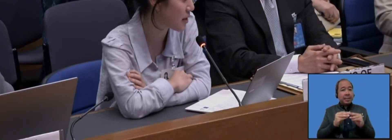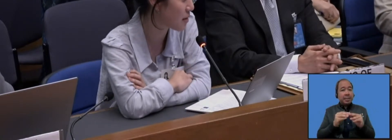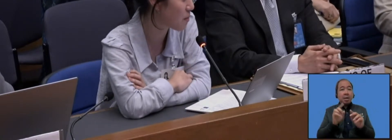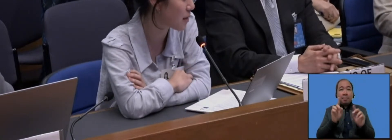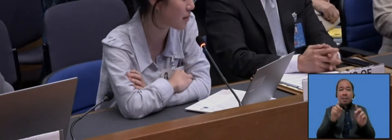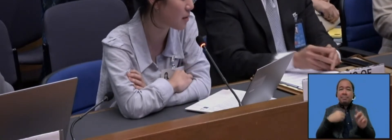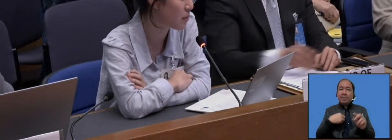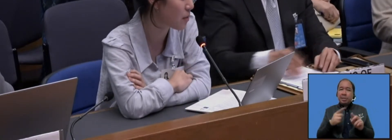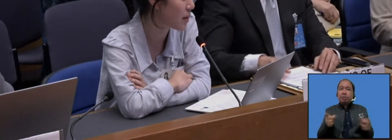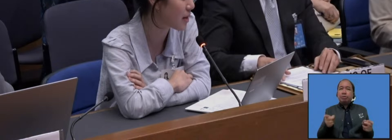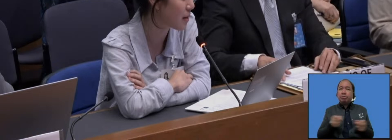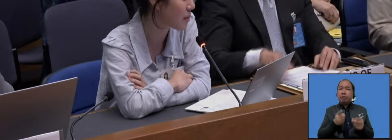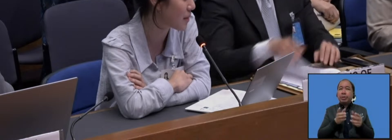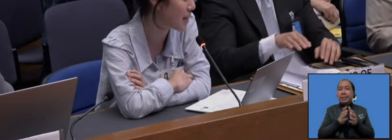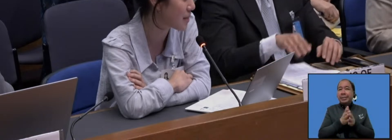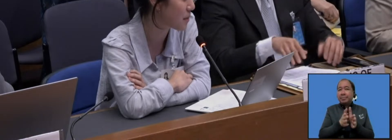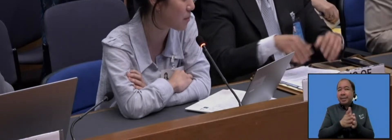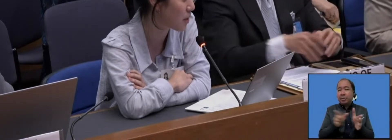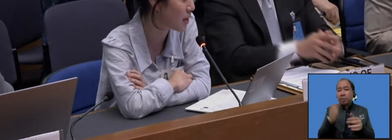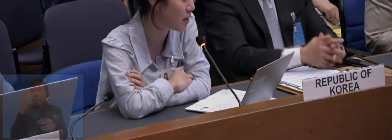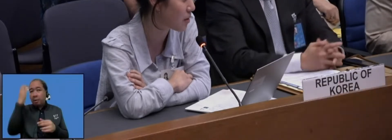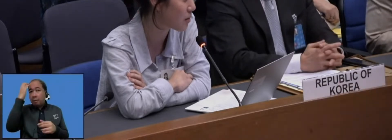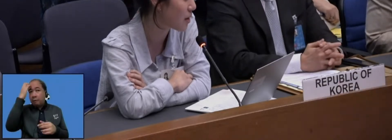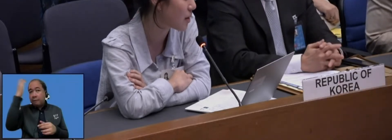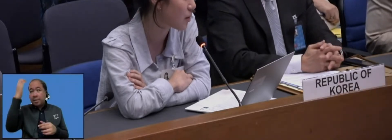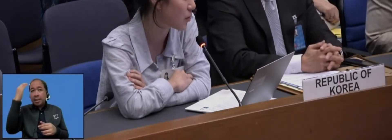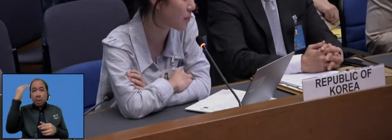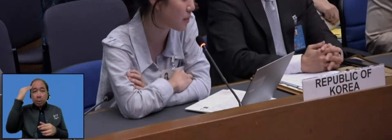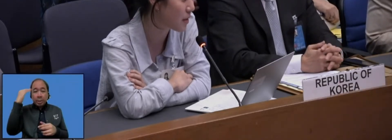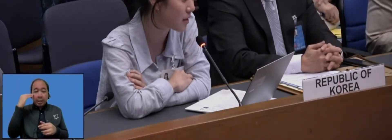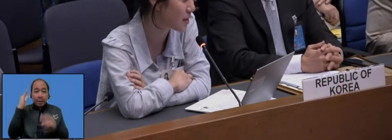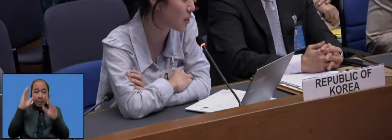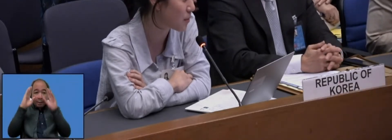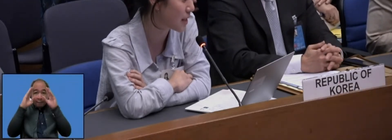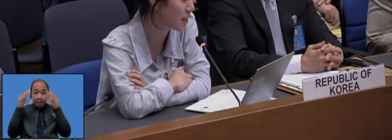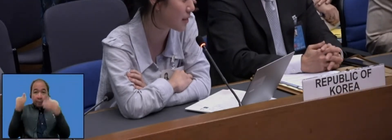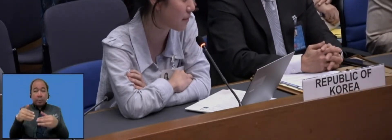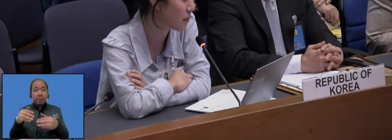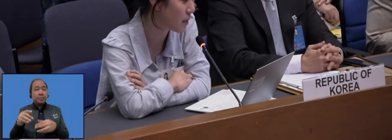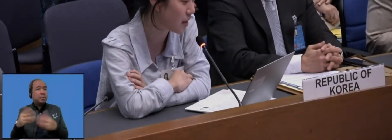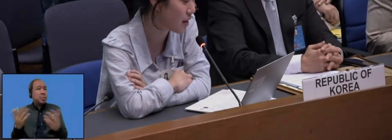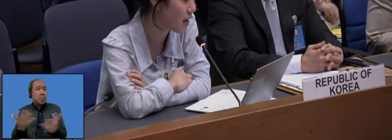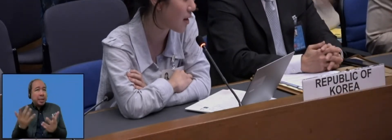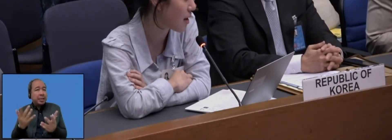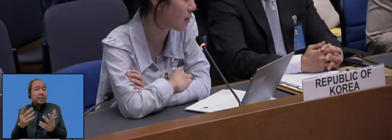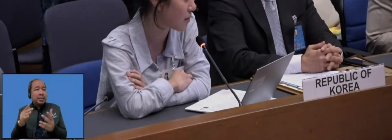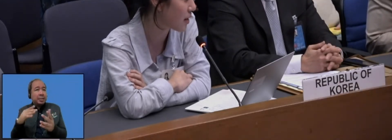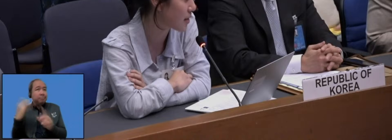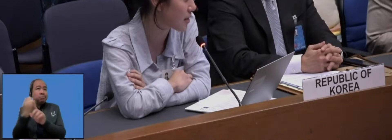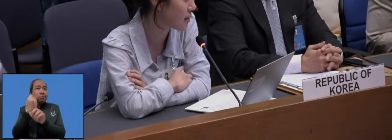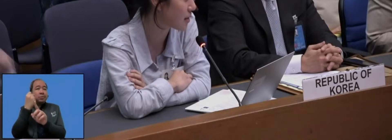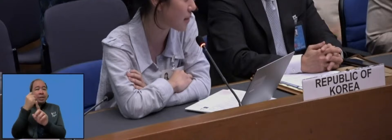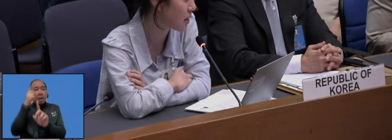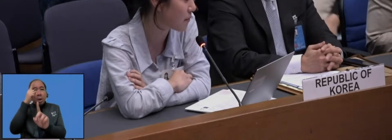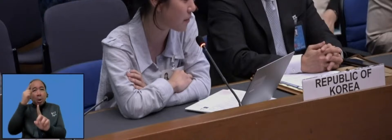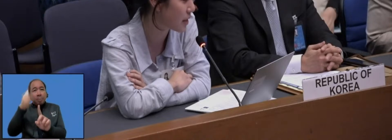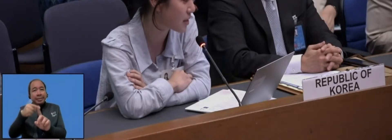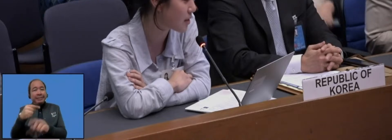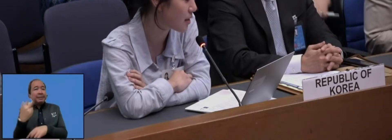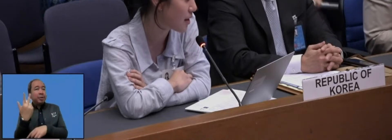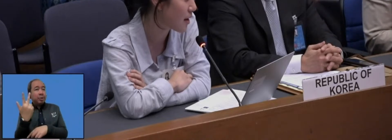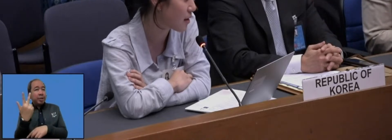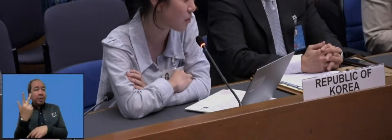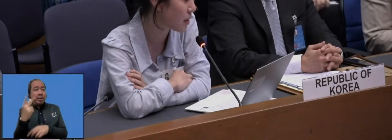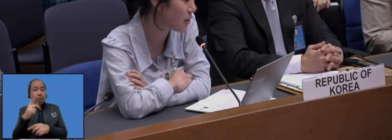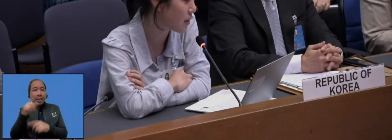briefly share what the Korean government has been working on to implement Objective 3, accurate and timely